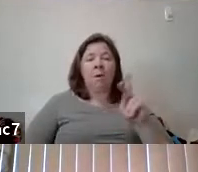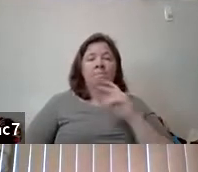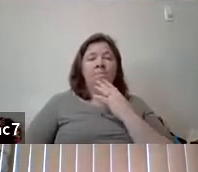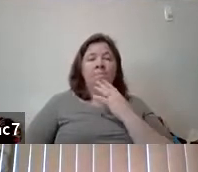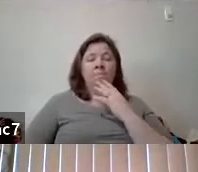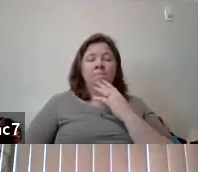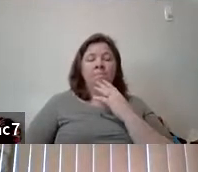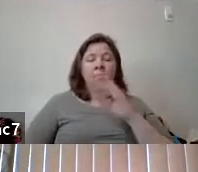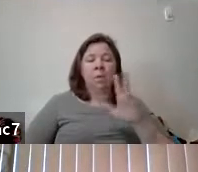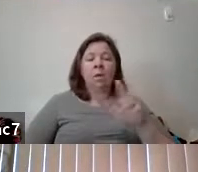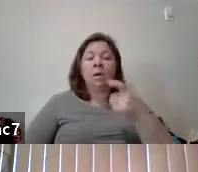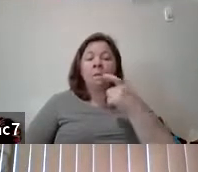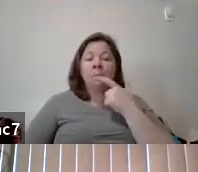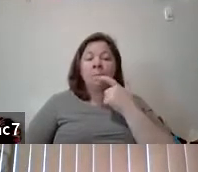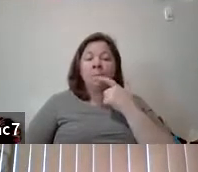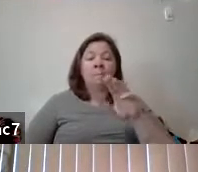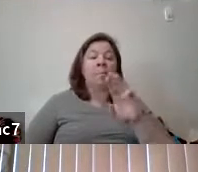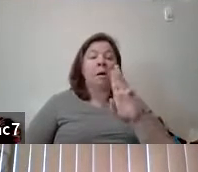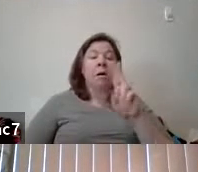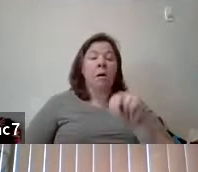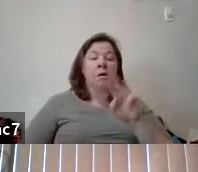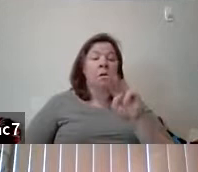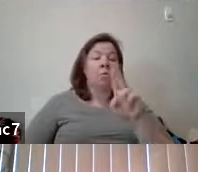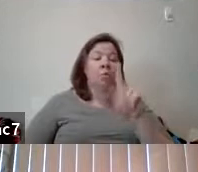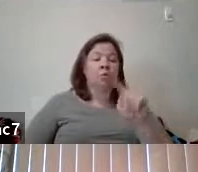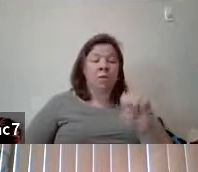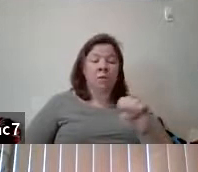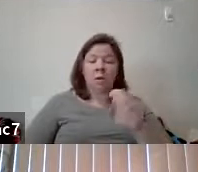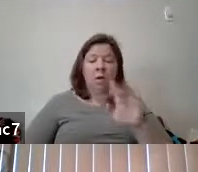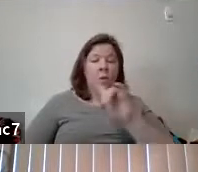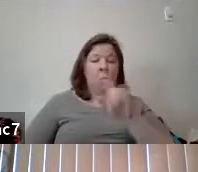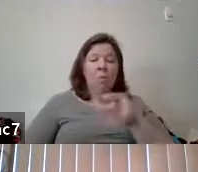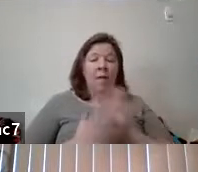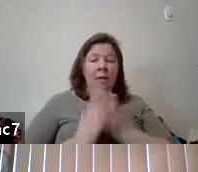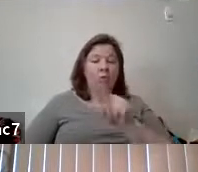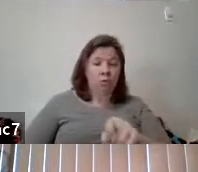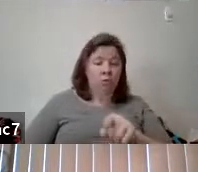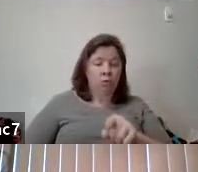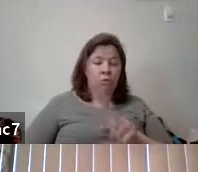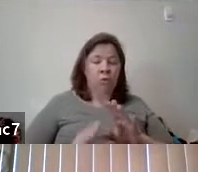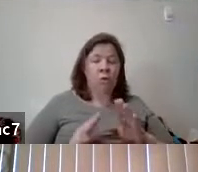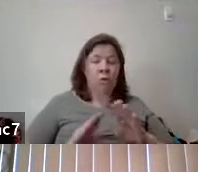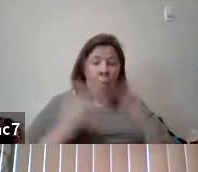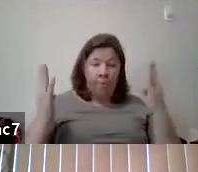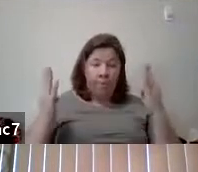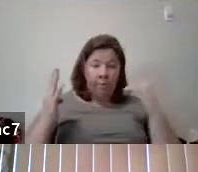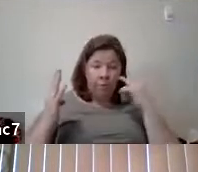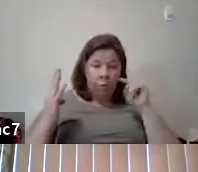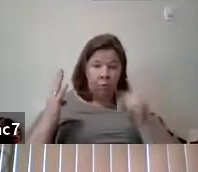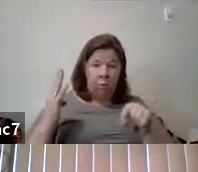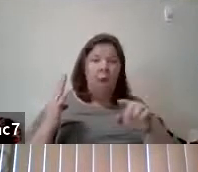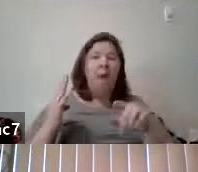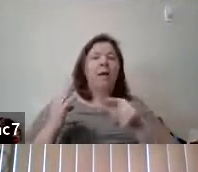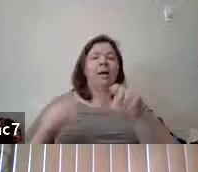You got to unmute yourself, Vasudeva. I can't do that. I can only ask to unmute you, which I've done.